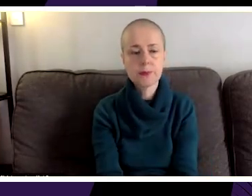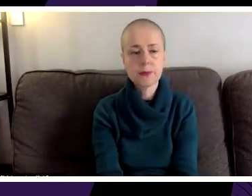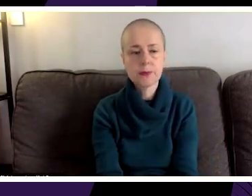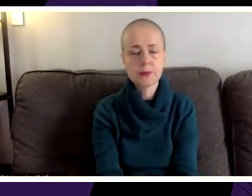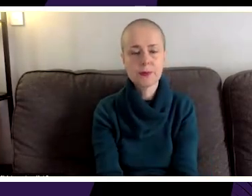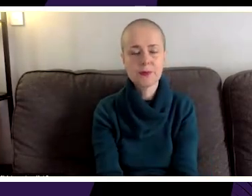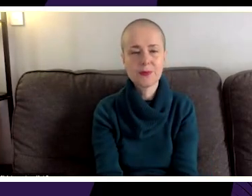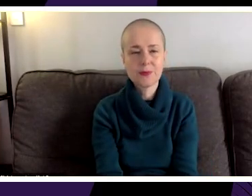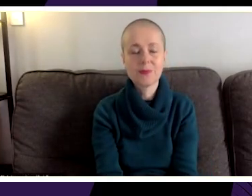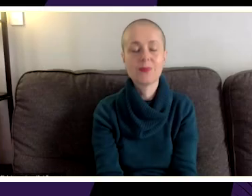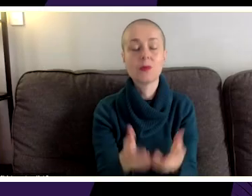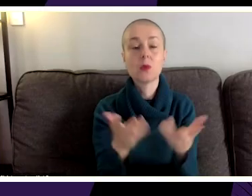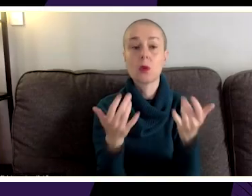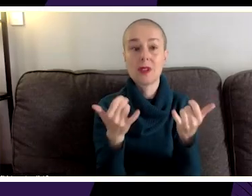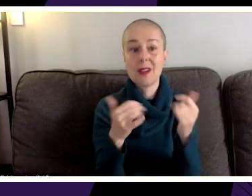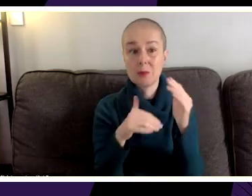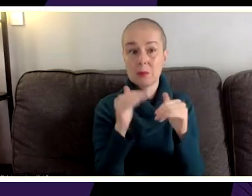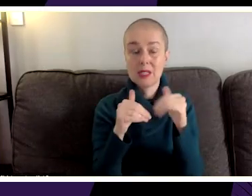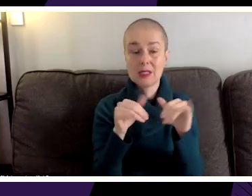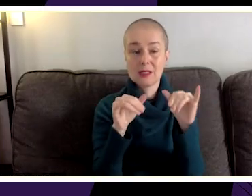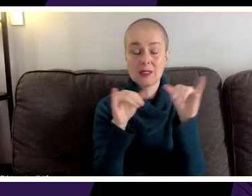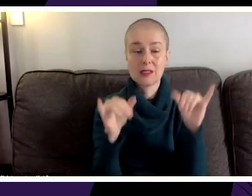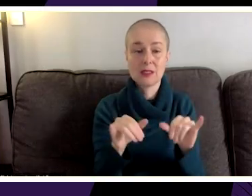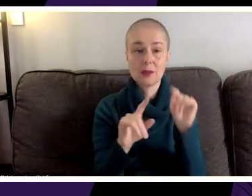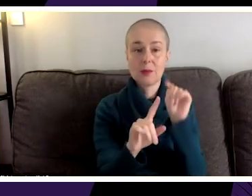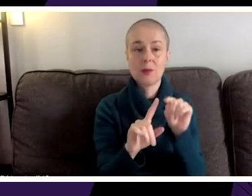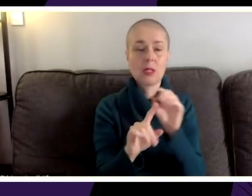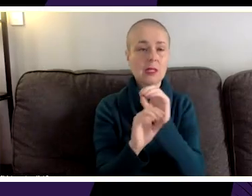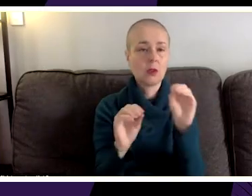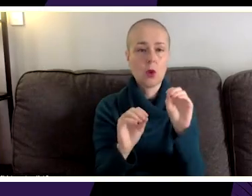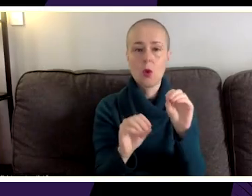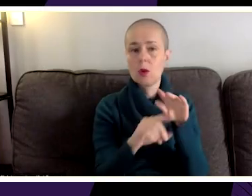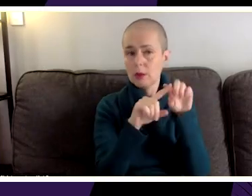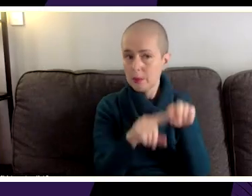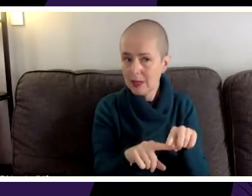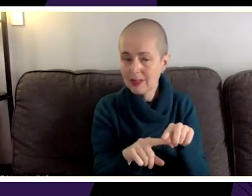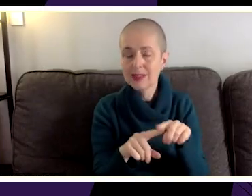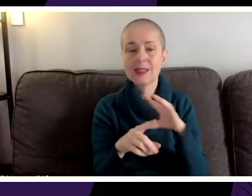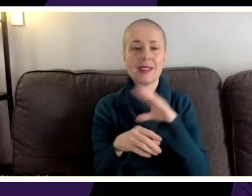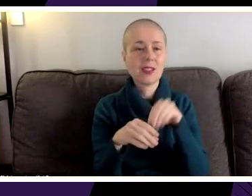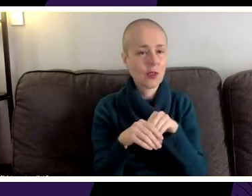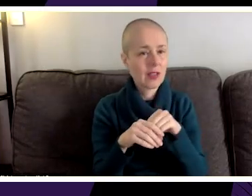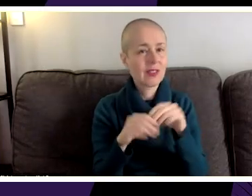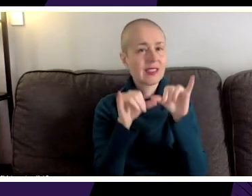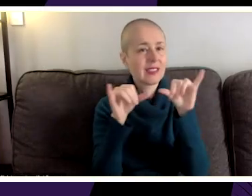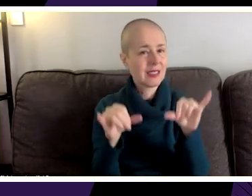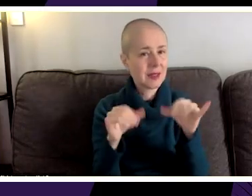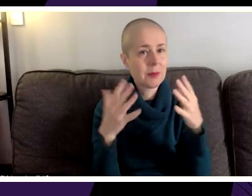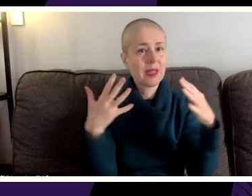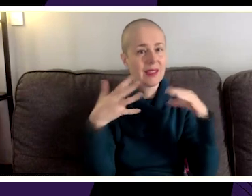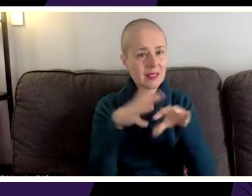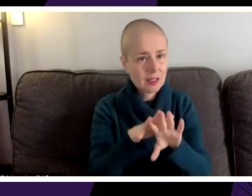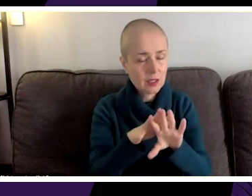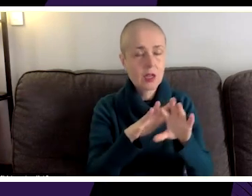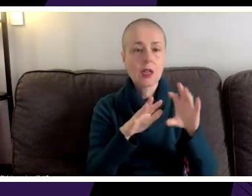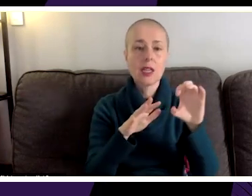So what we have built, a zero dependency native Java visual regression testing framework that integrates seamlessly into processing's existing